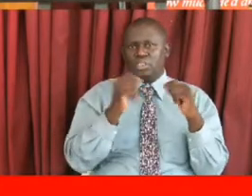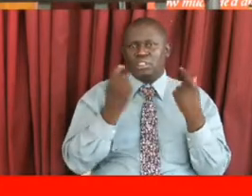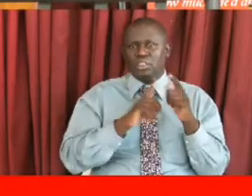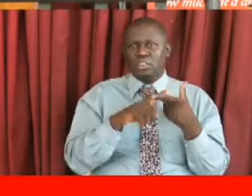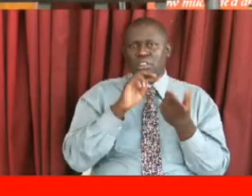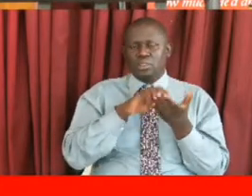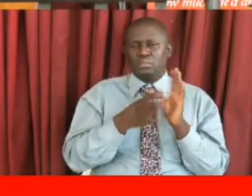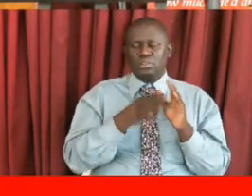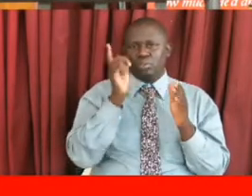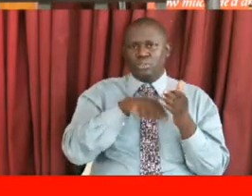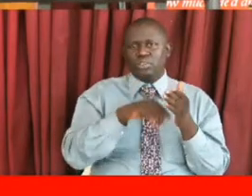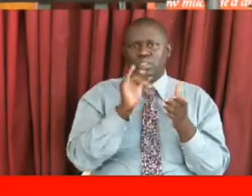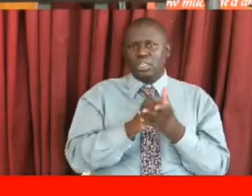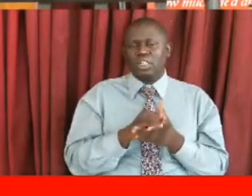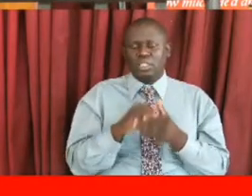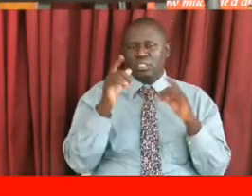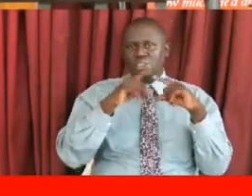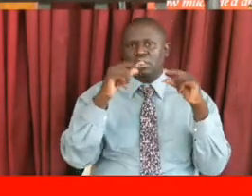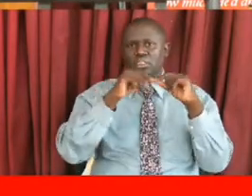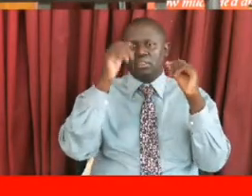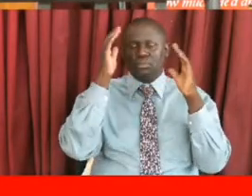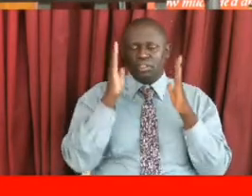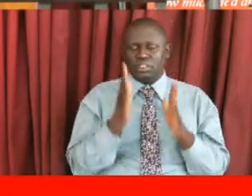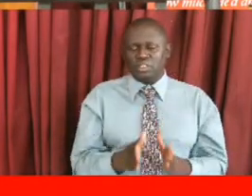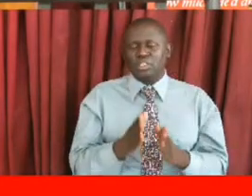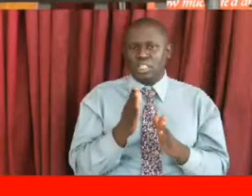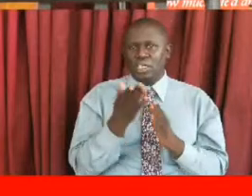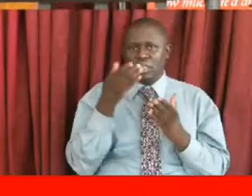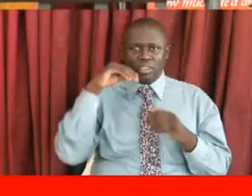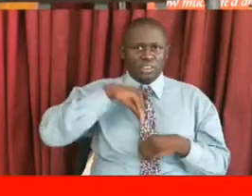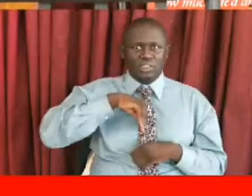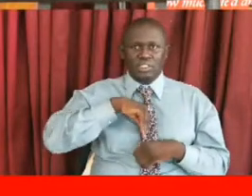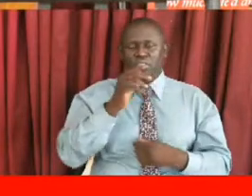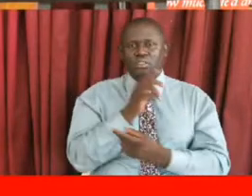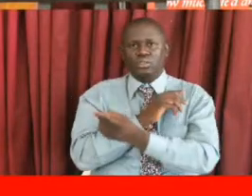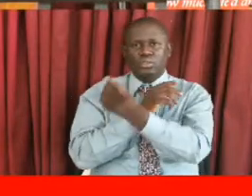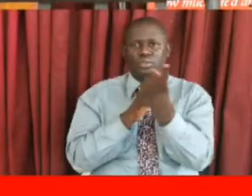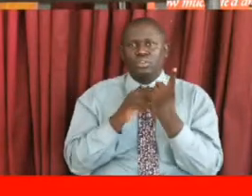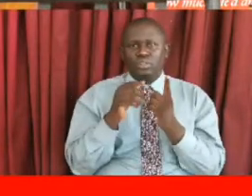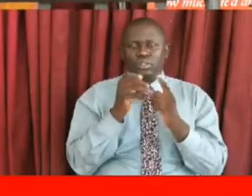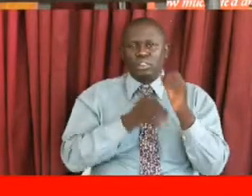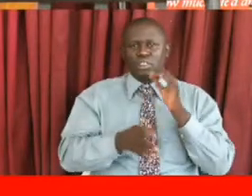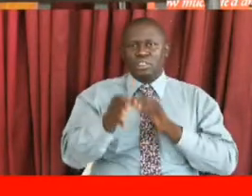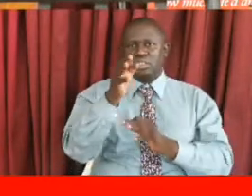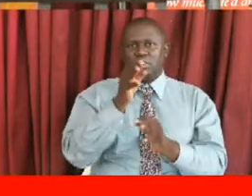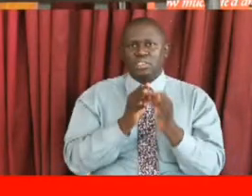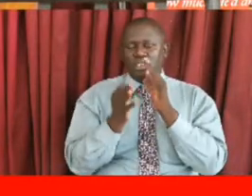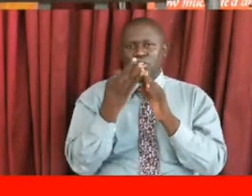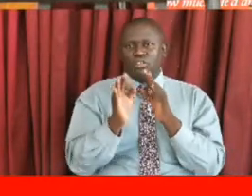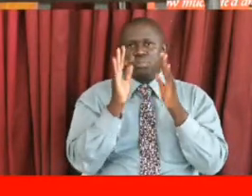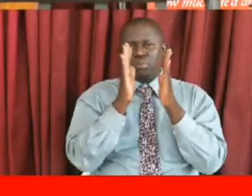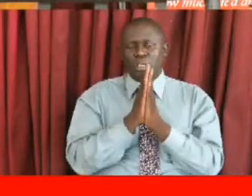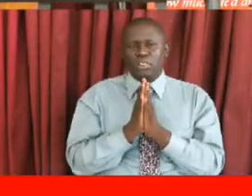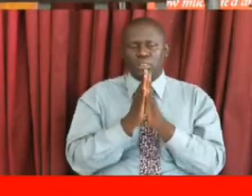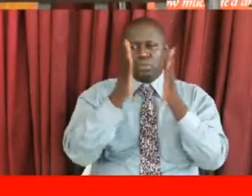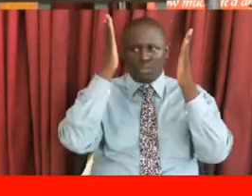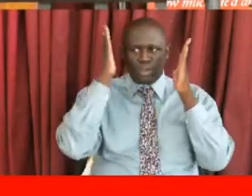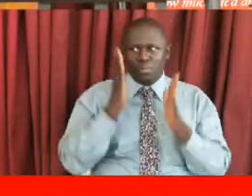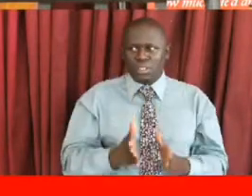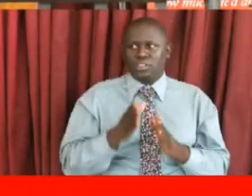message in you saying Amen to his own so you are praying to somebody in